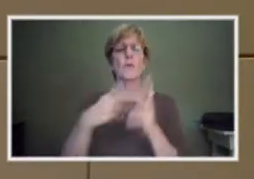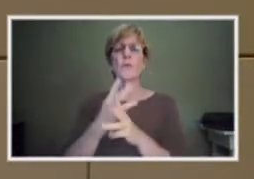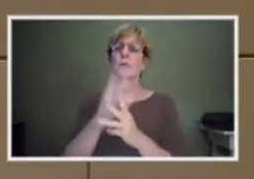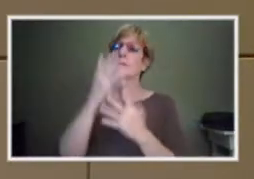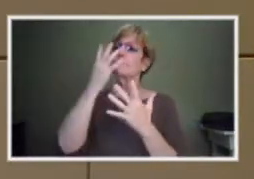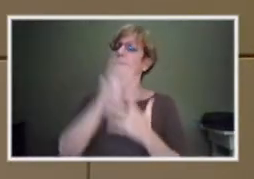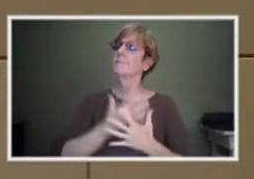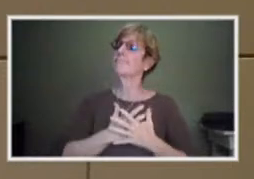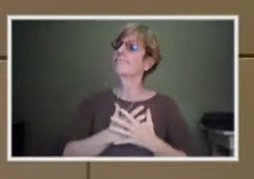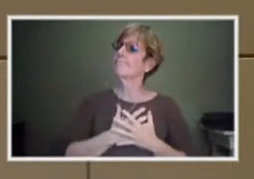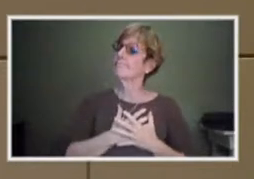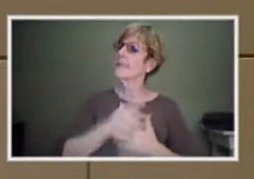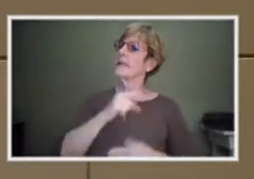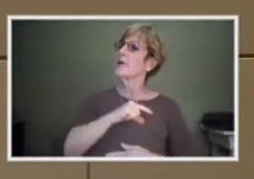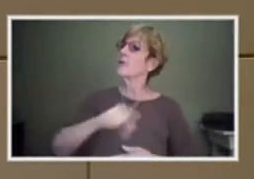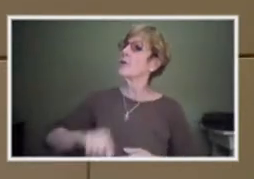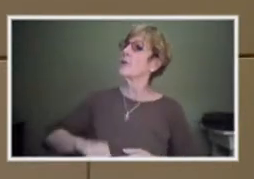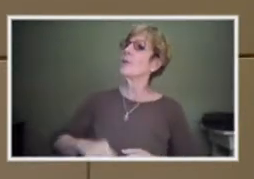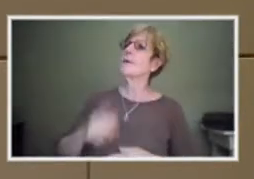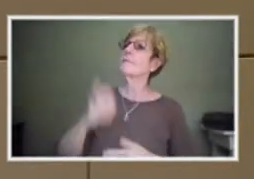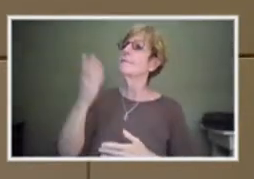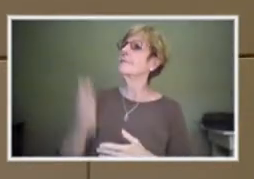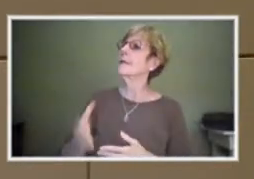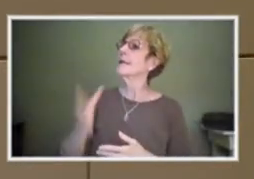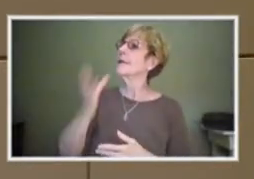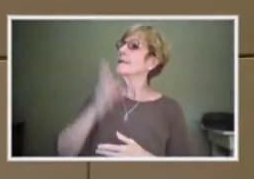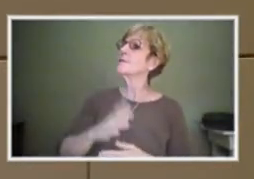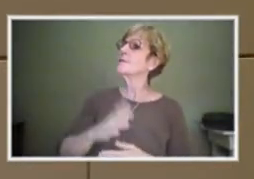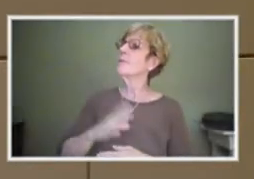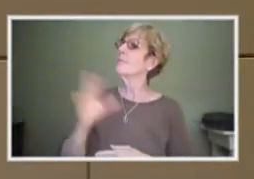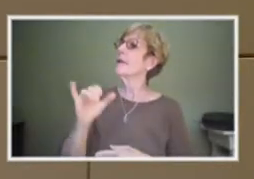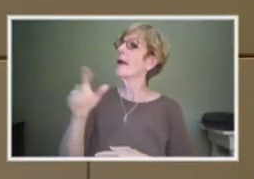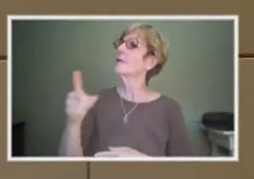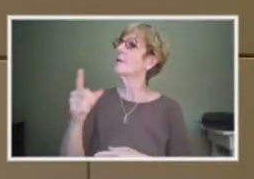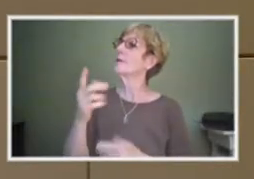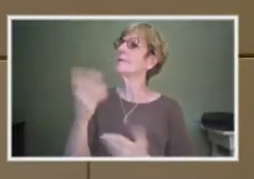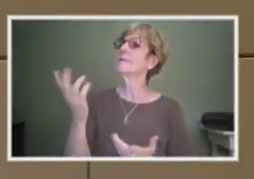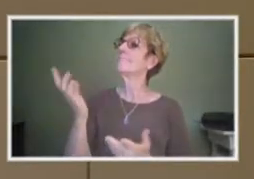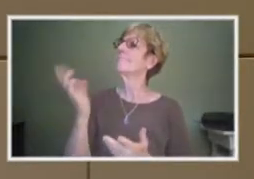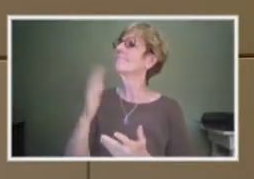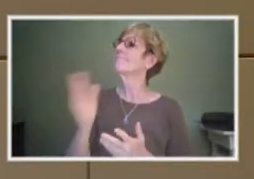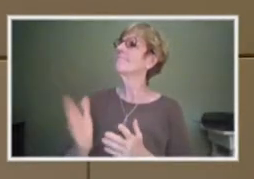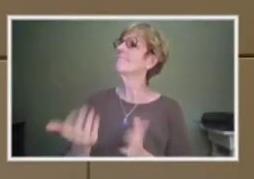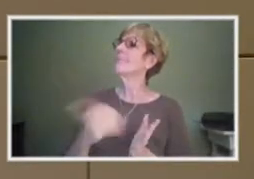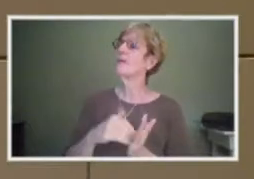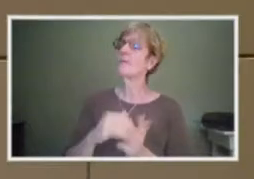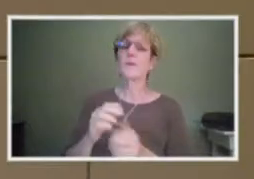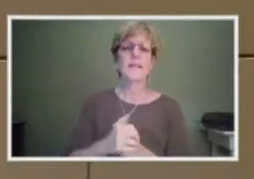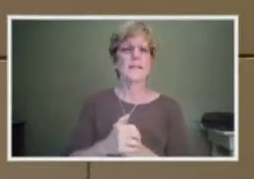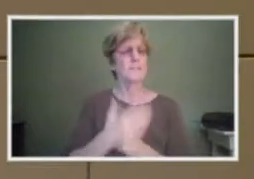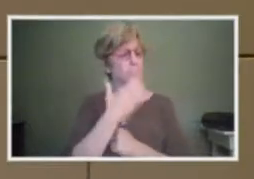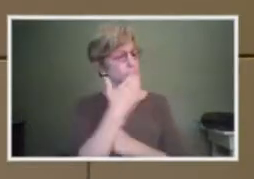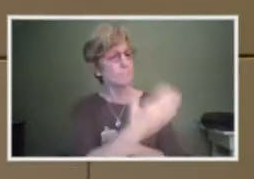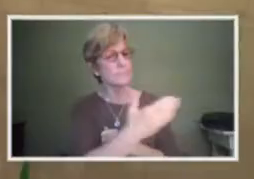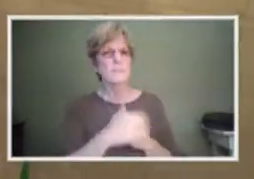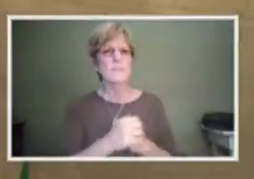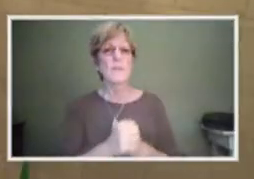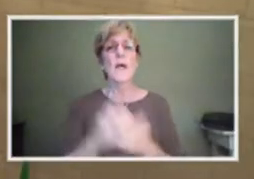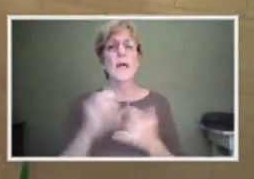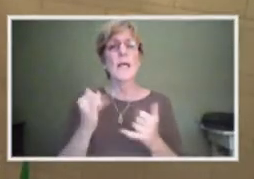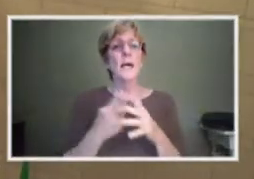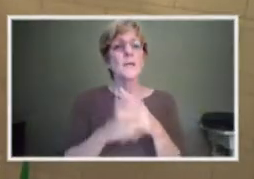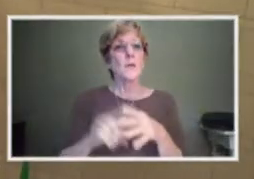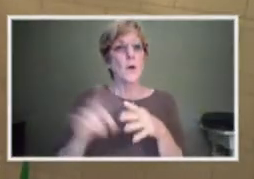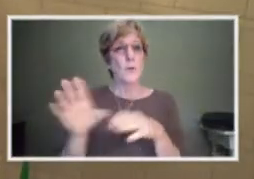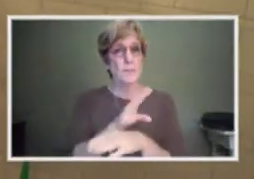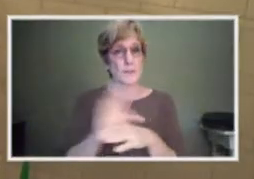queen, the likes of whom we will not see again. Thank you. Thank you, Mr. Driggs. Now we're going to begin the business